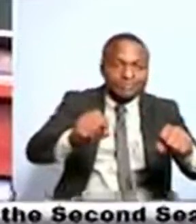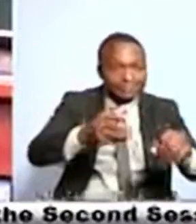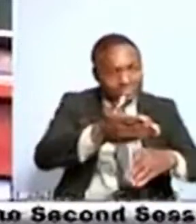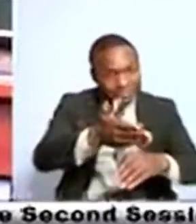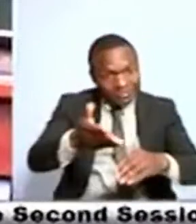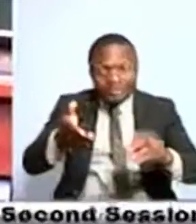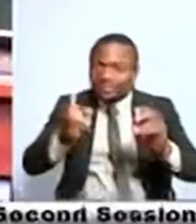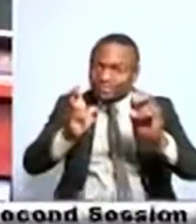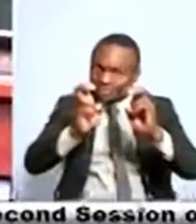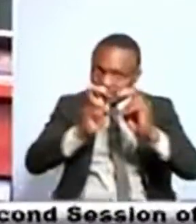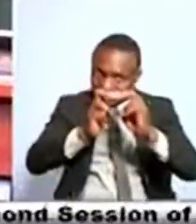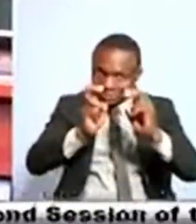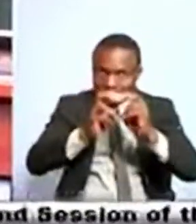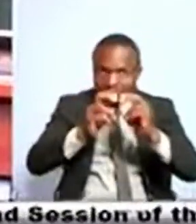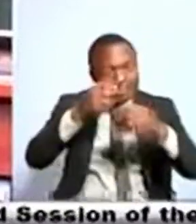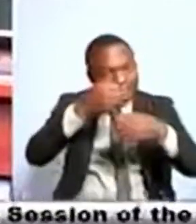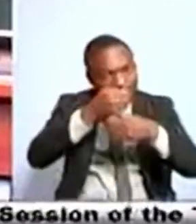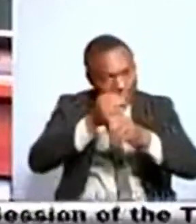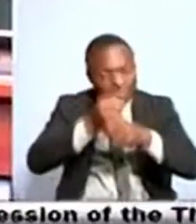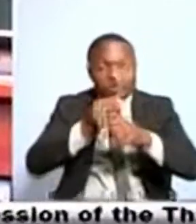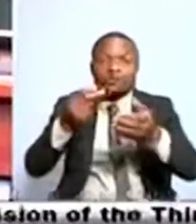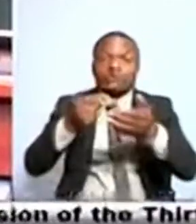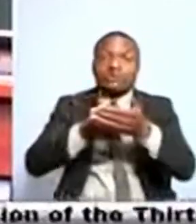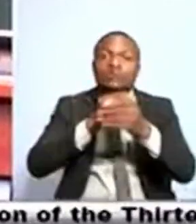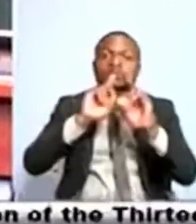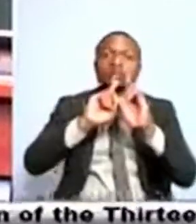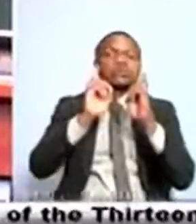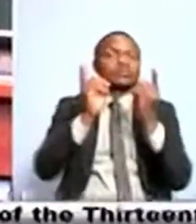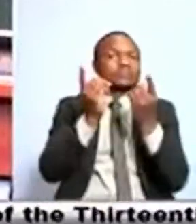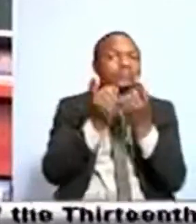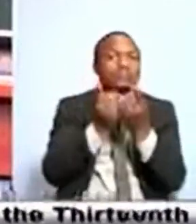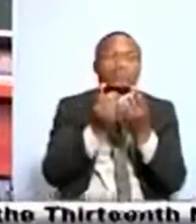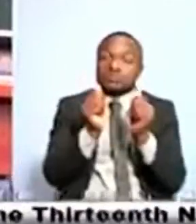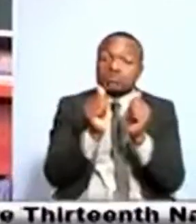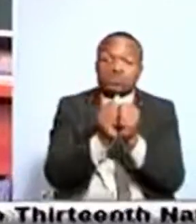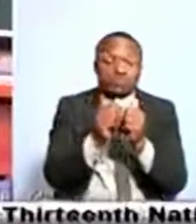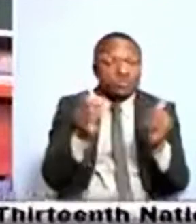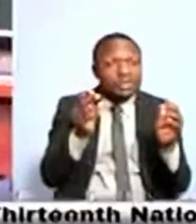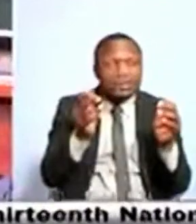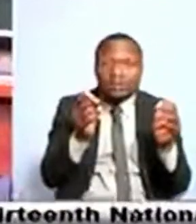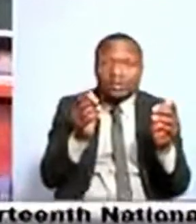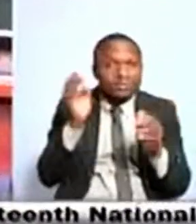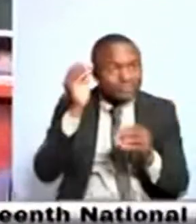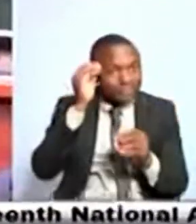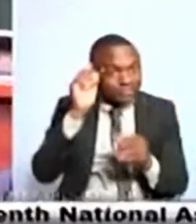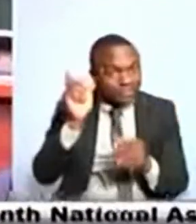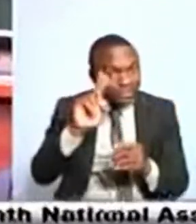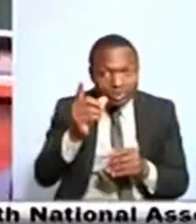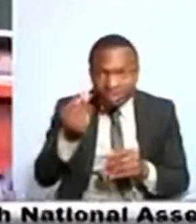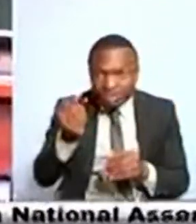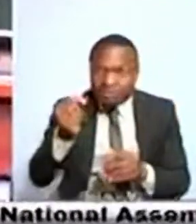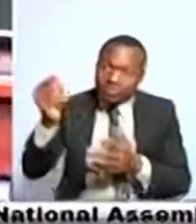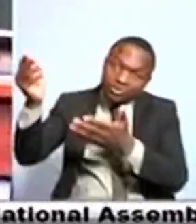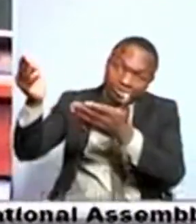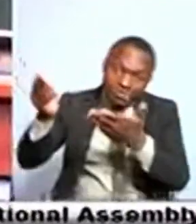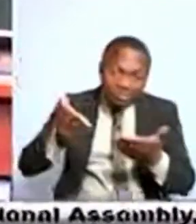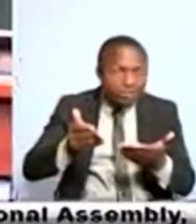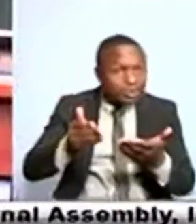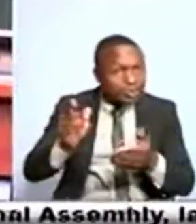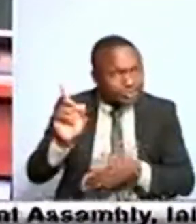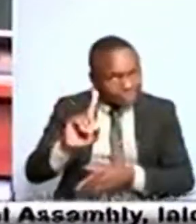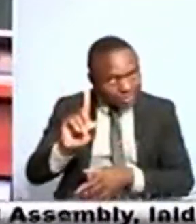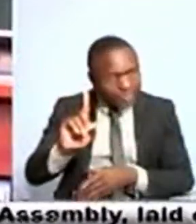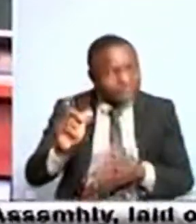the creation of new districts without reference to where the money was going to come from. And the